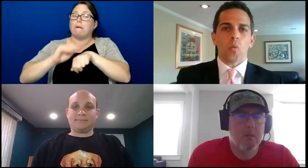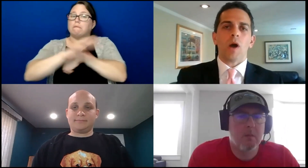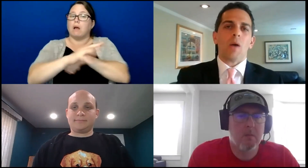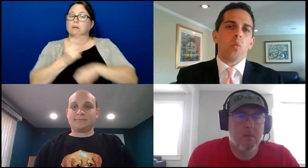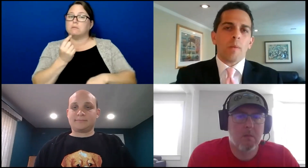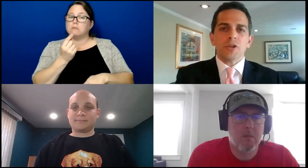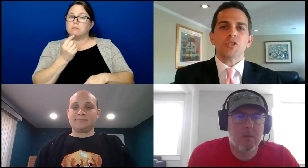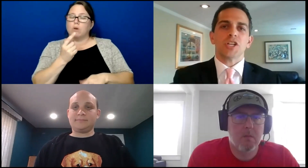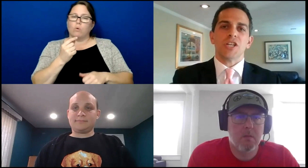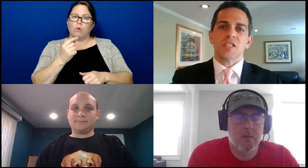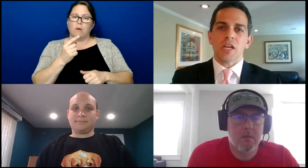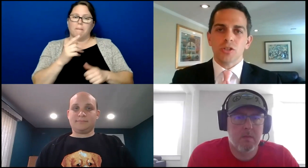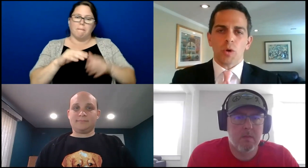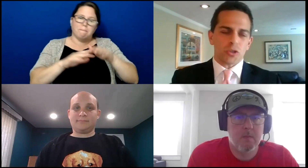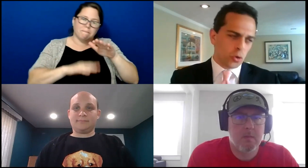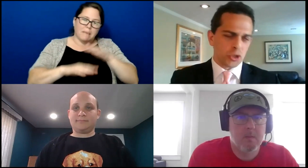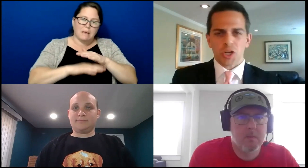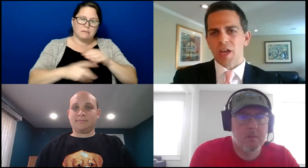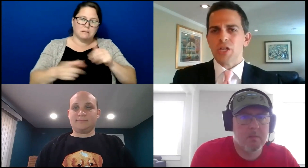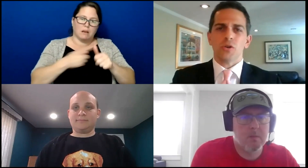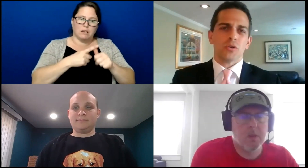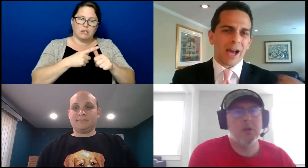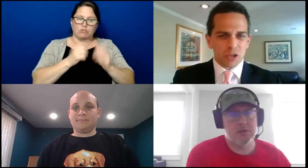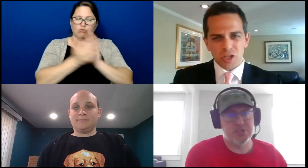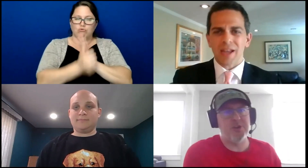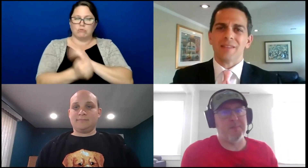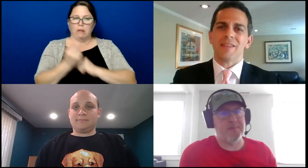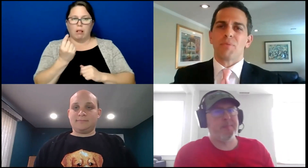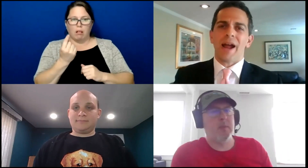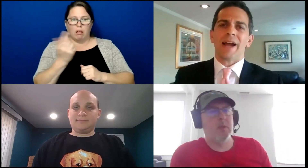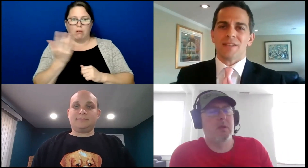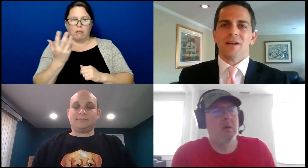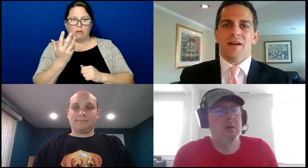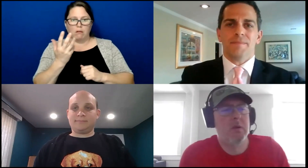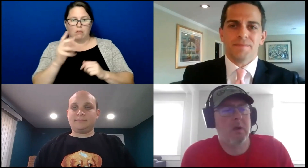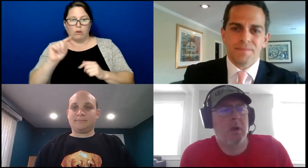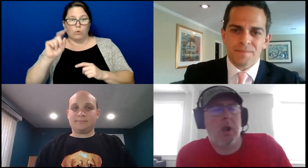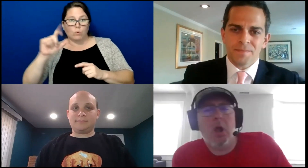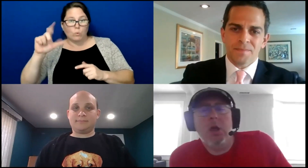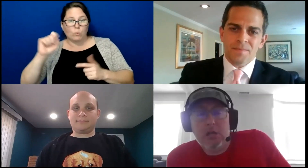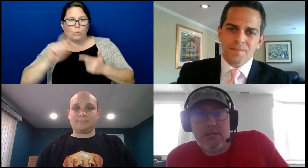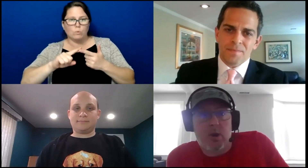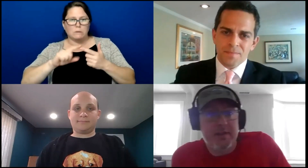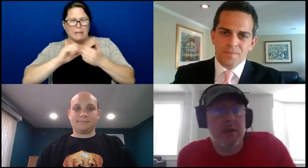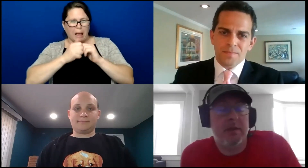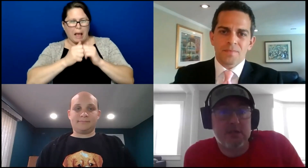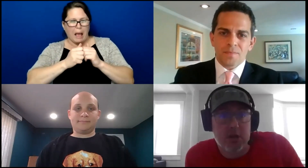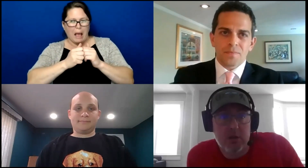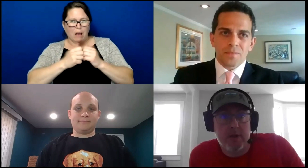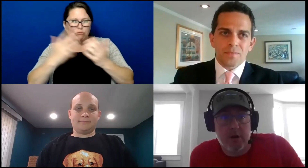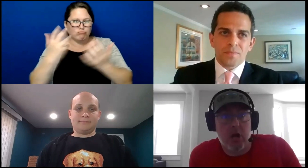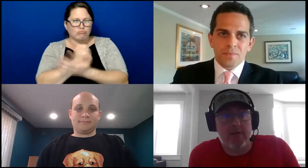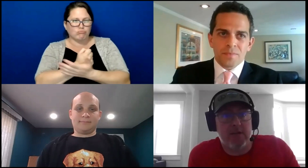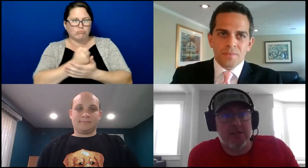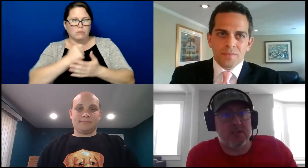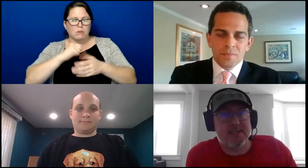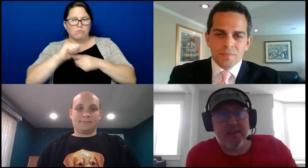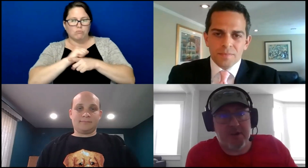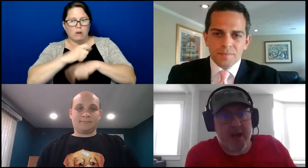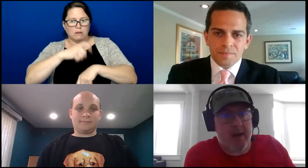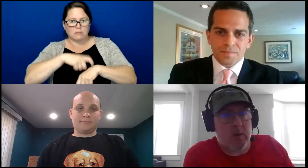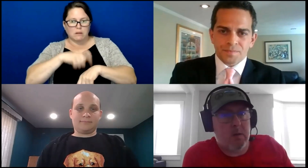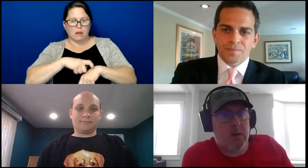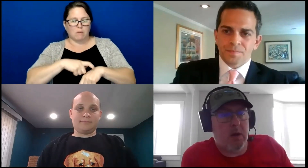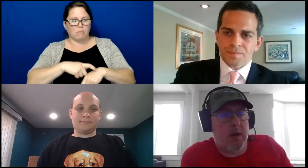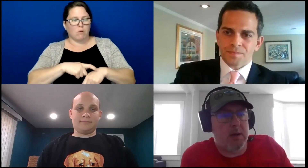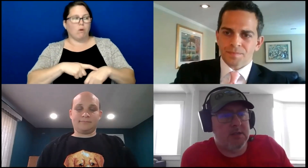set? What would you suggest they do? What tools should they use? How should they get that practice time? So I think there are a lot of resources out